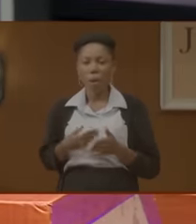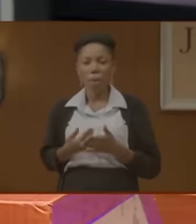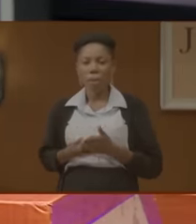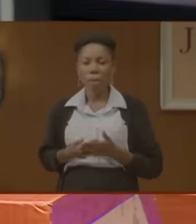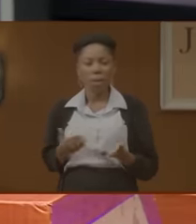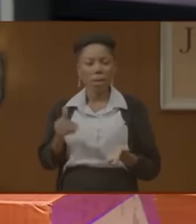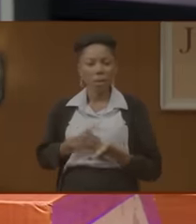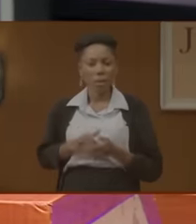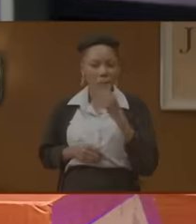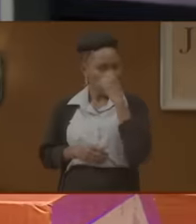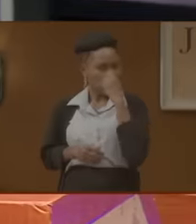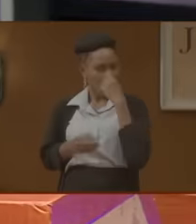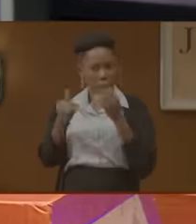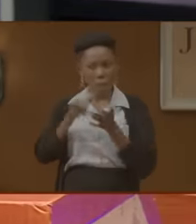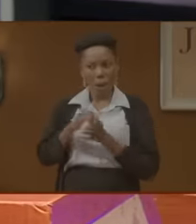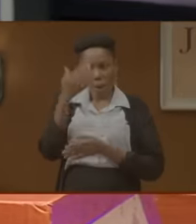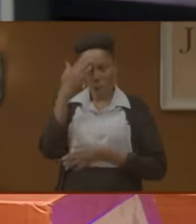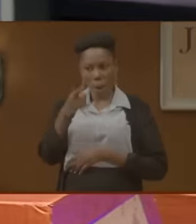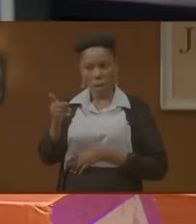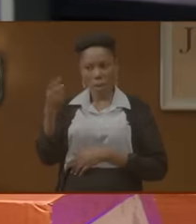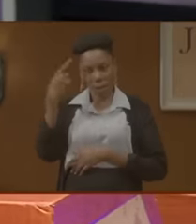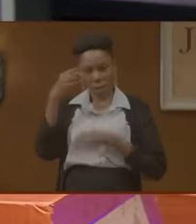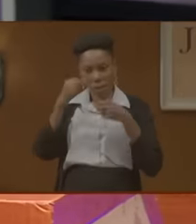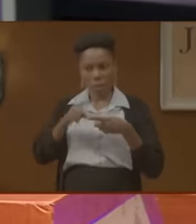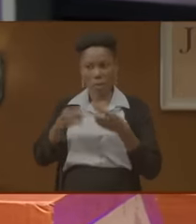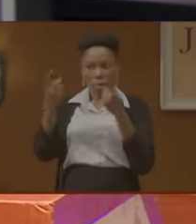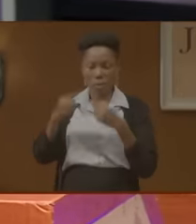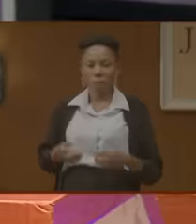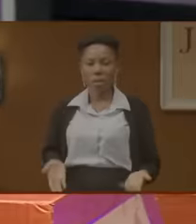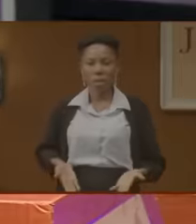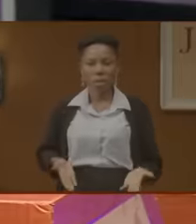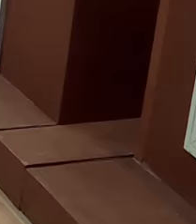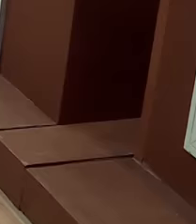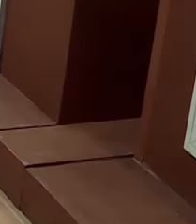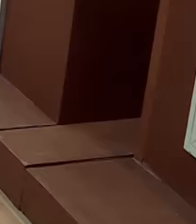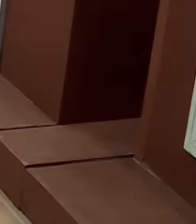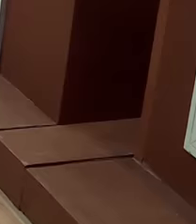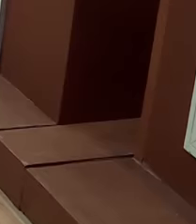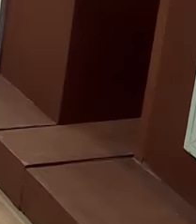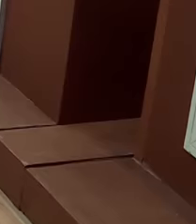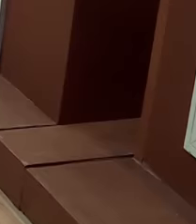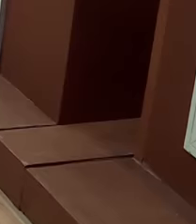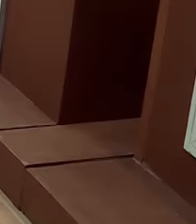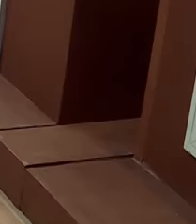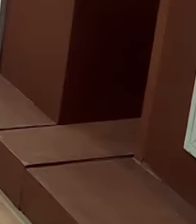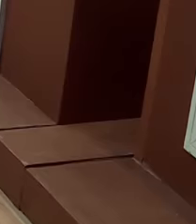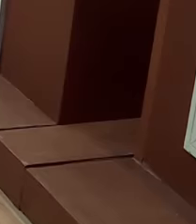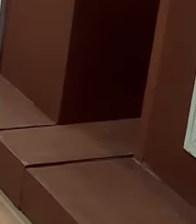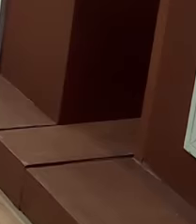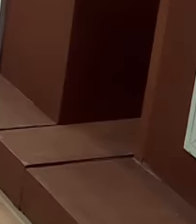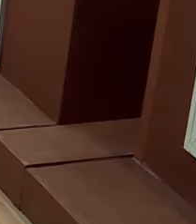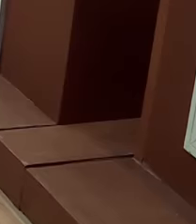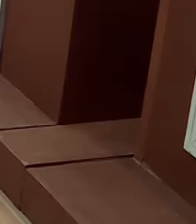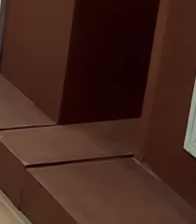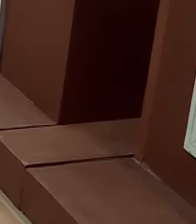feed them? So that was why I decided to bring the matter here. Even as at this week, I went to the school. The school have